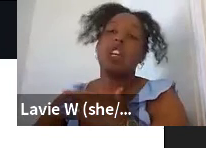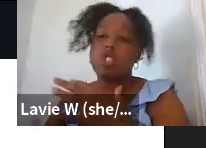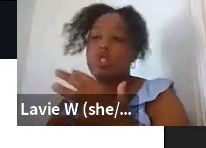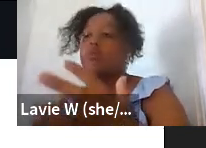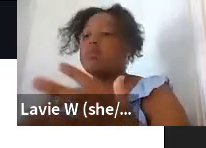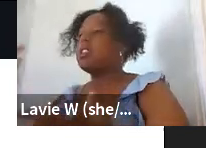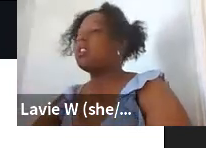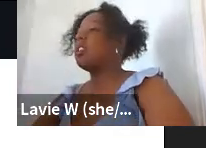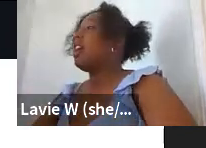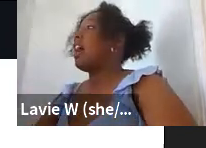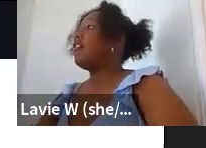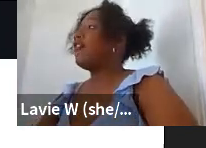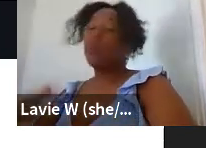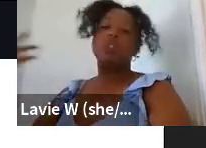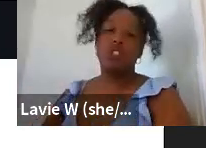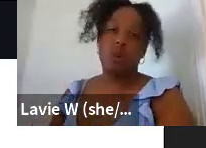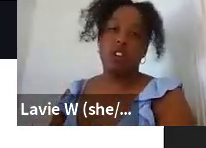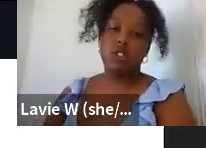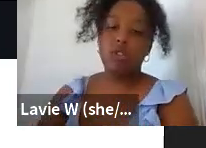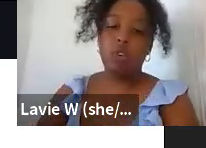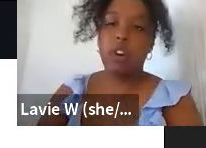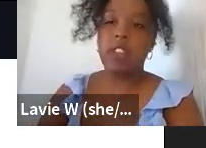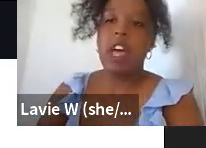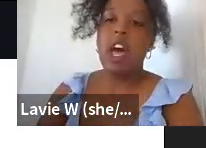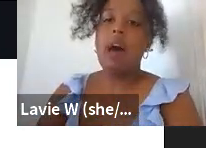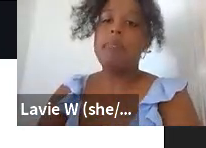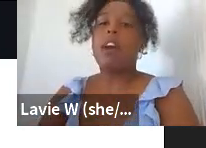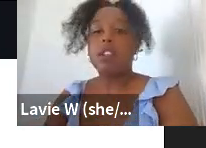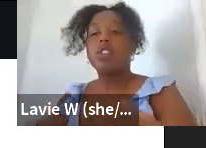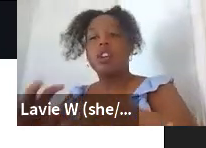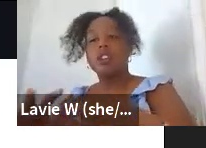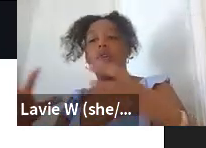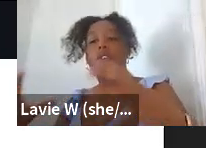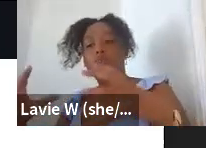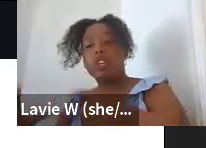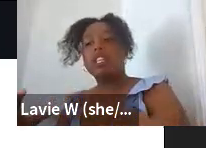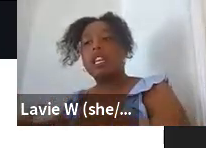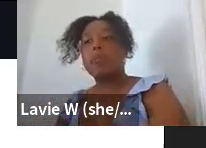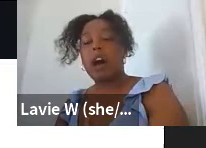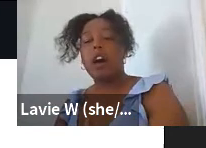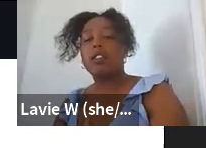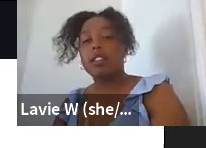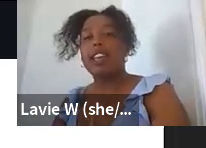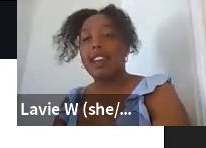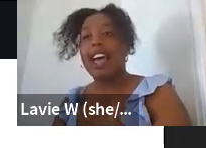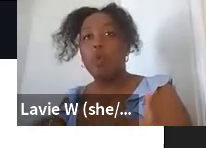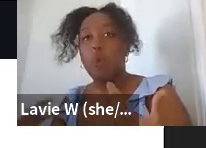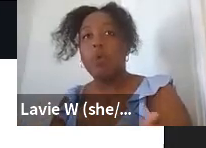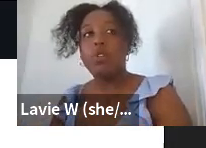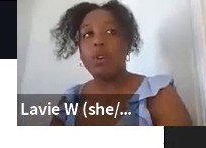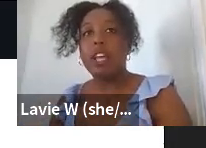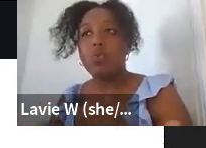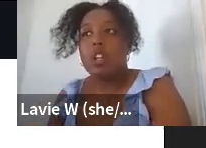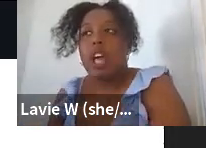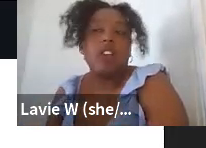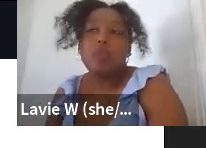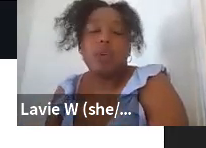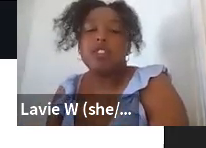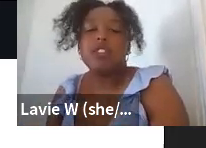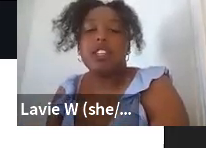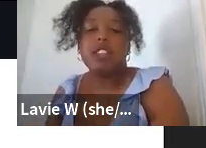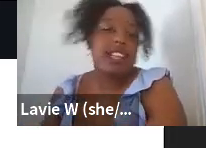cultural costumes and foods and so on and so forth. But culture also is really about, like, again, what we normalize.